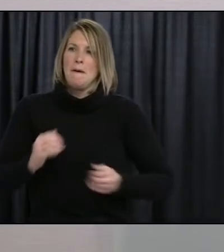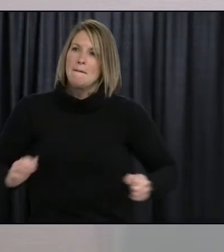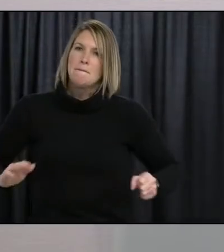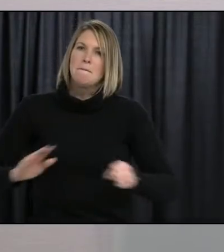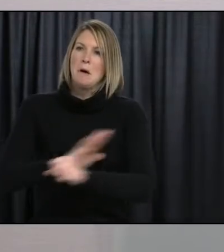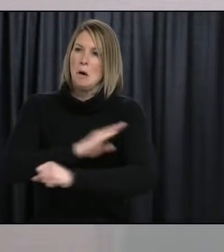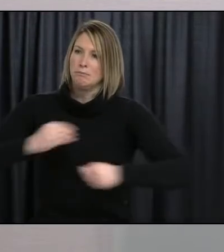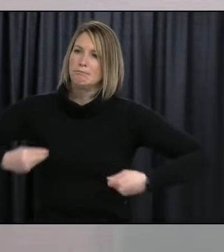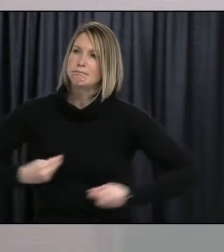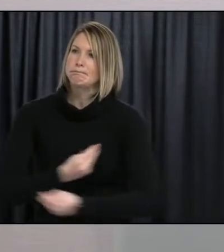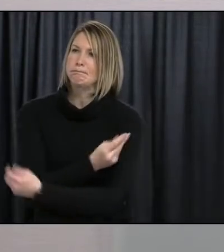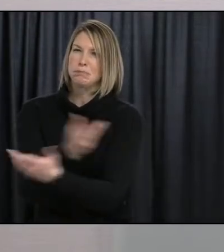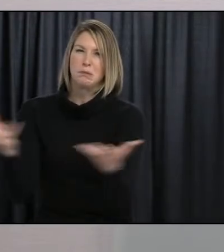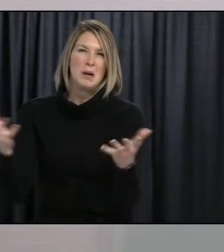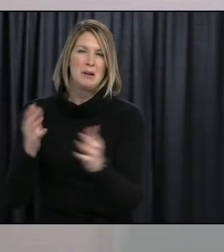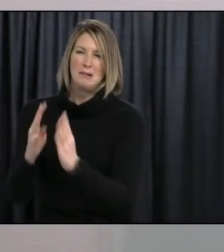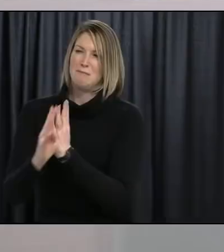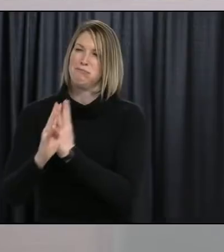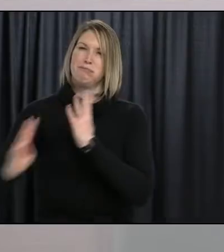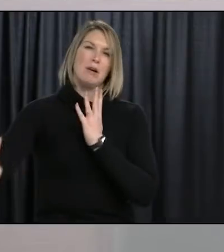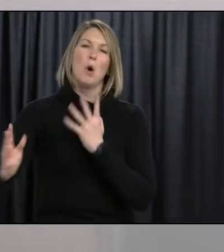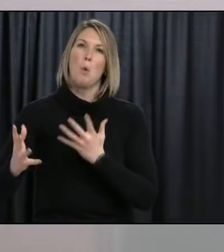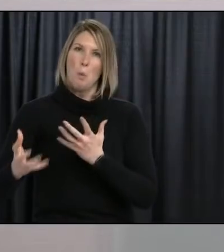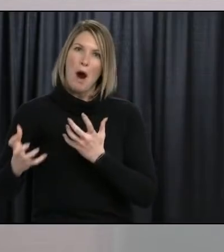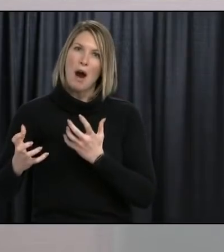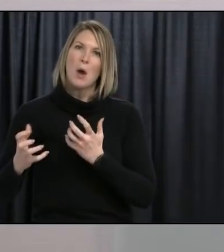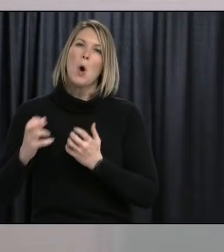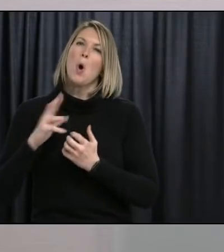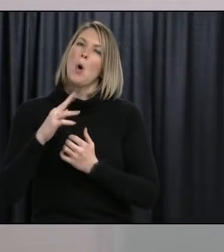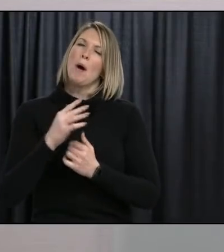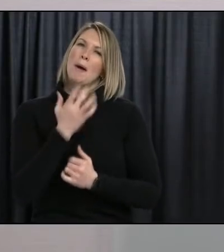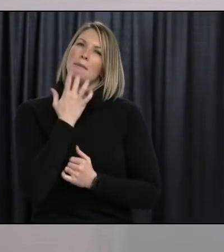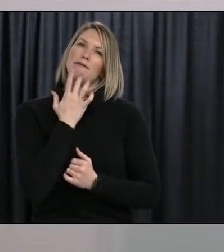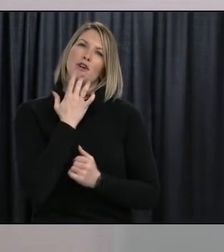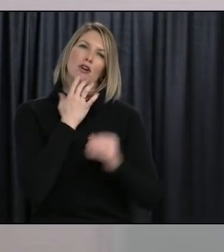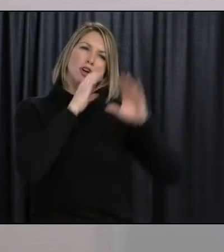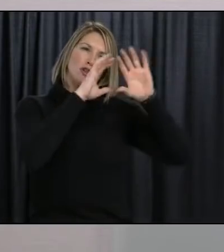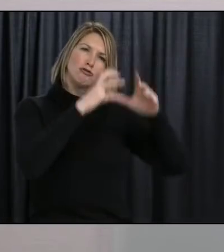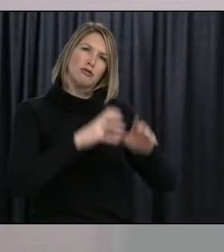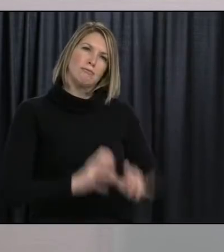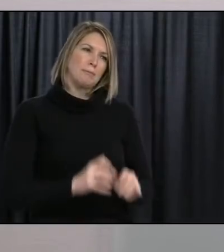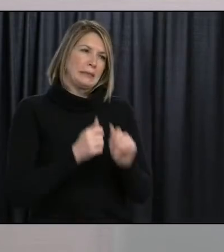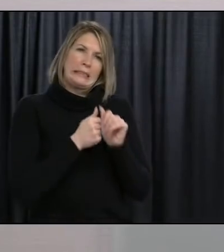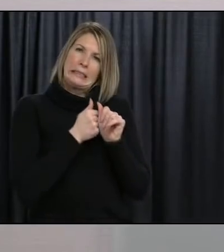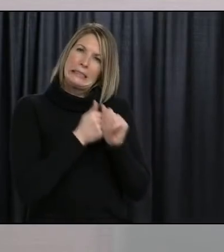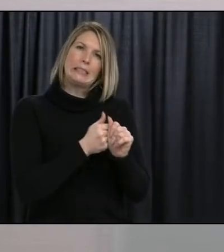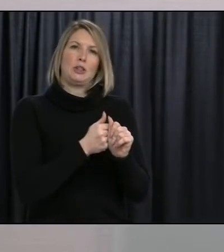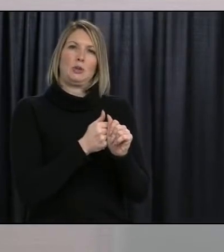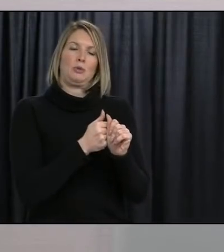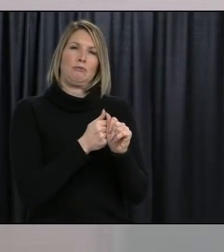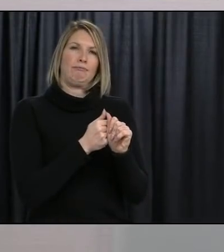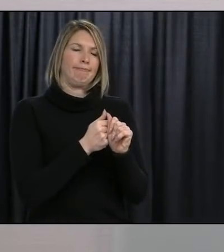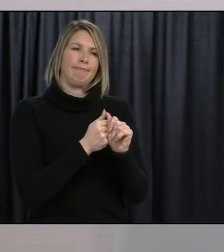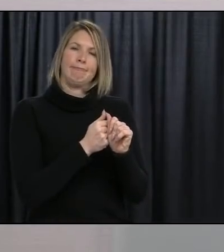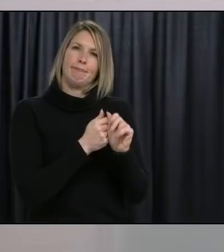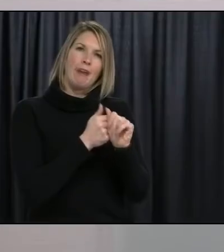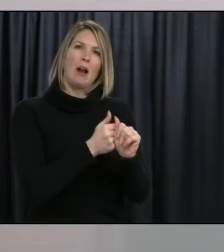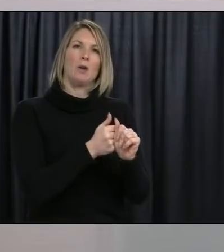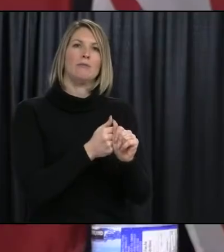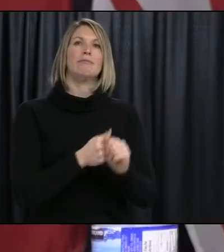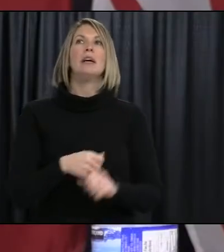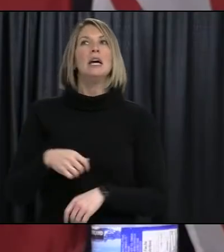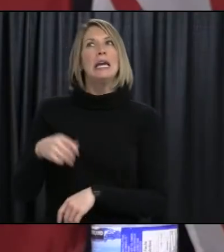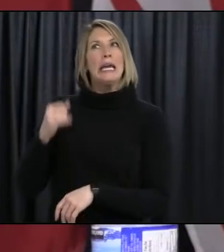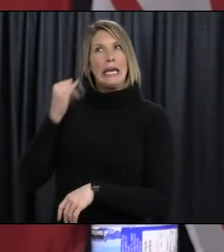yet, or more so on the priority groups? We have our arrangements ready for when we can